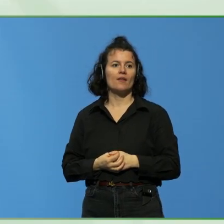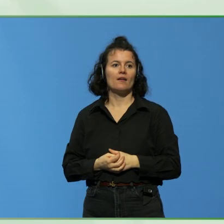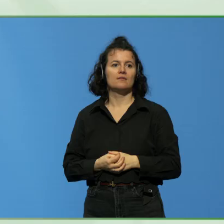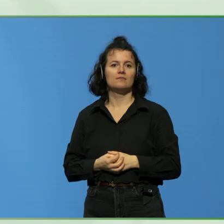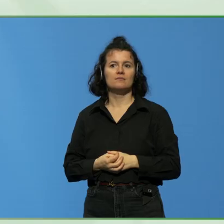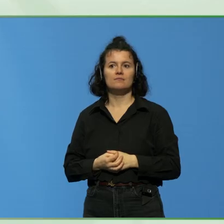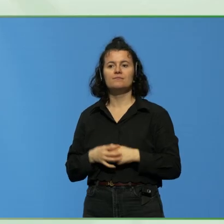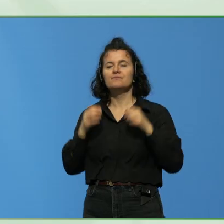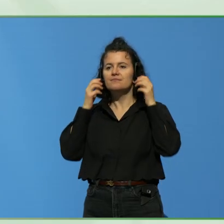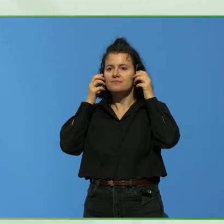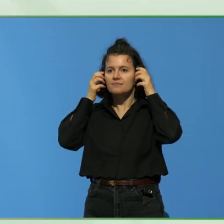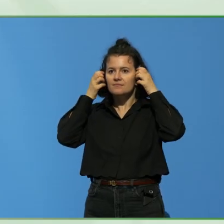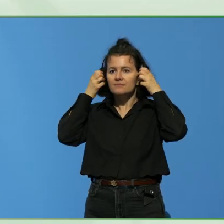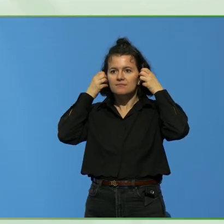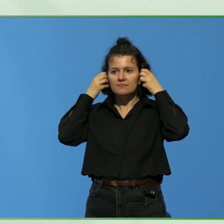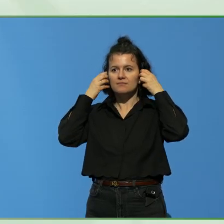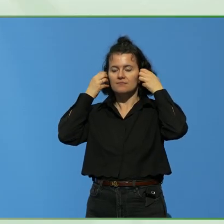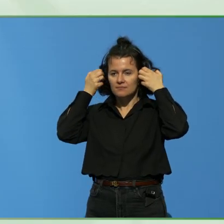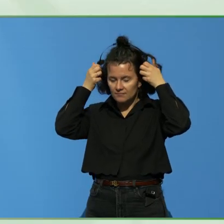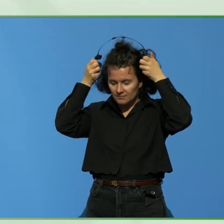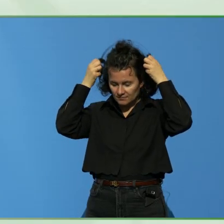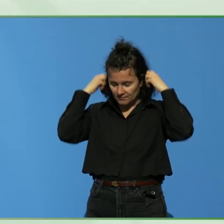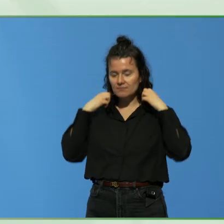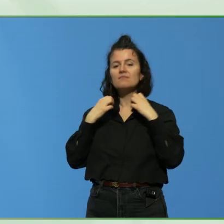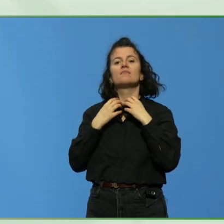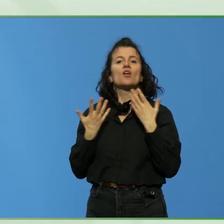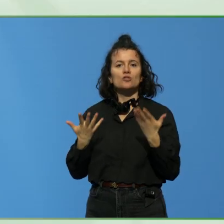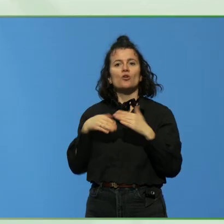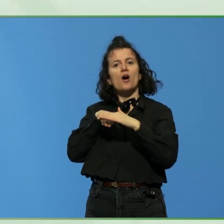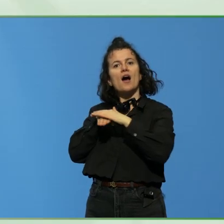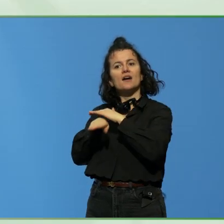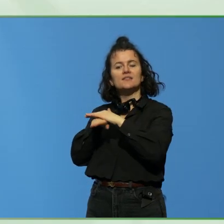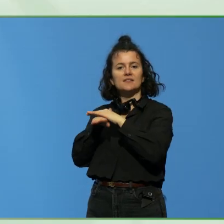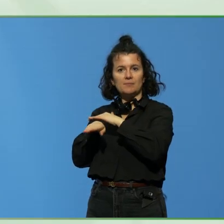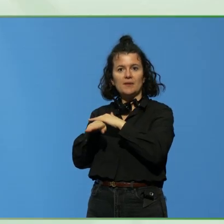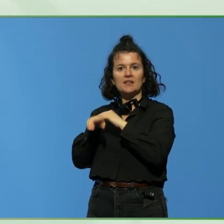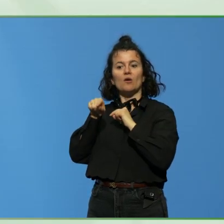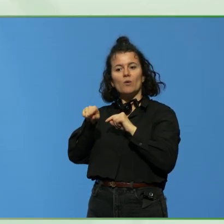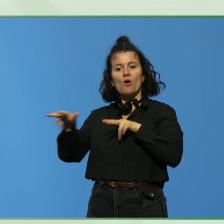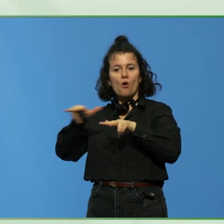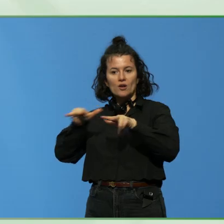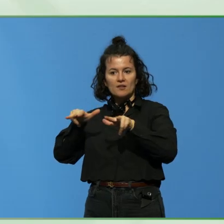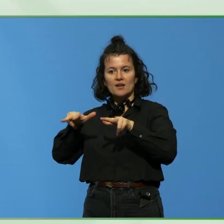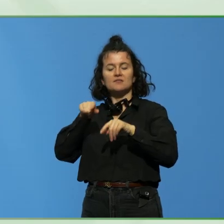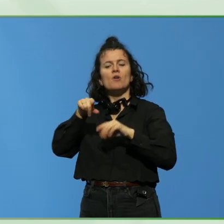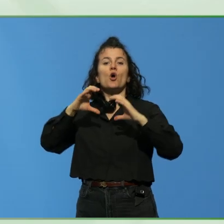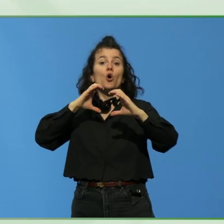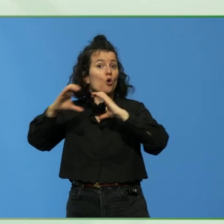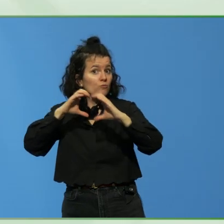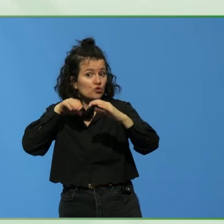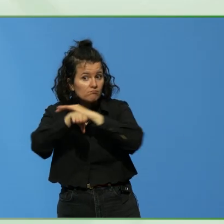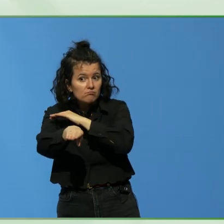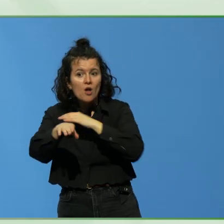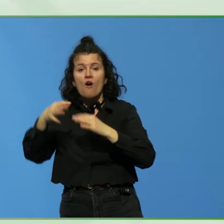accessibility was embedded in communication, routing, seating, stage design, safety